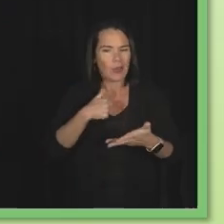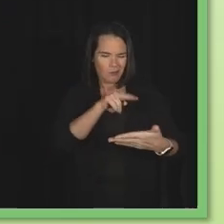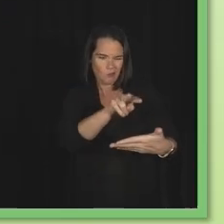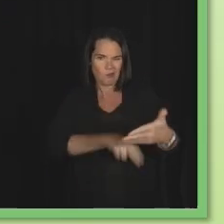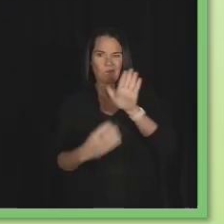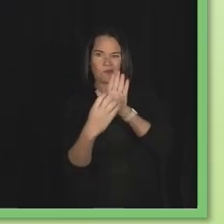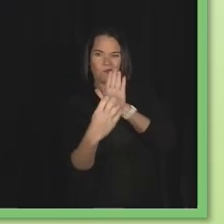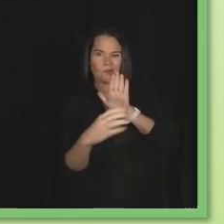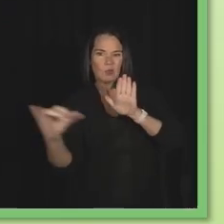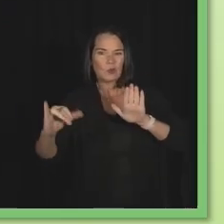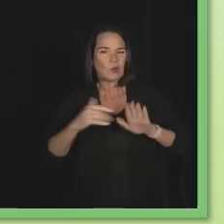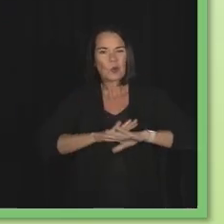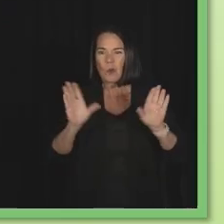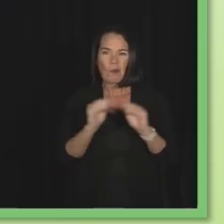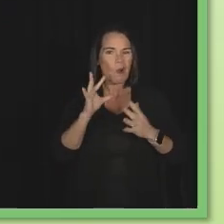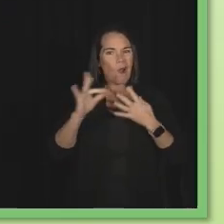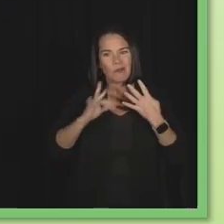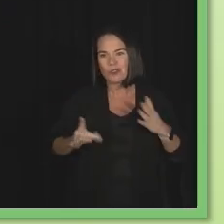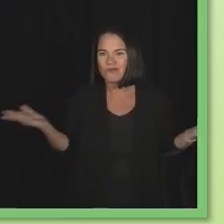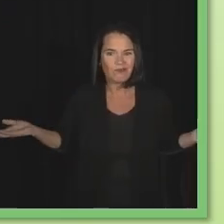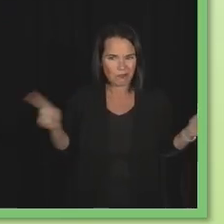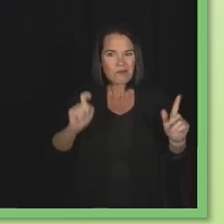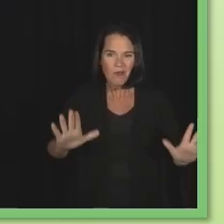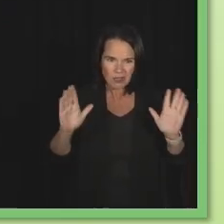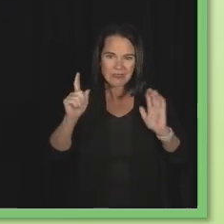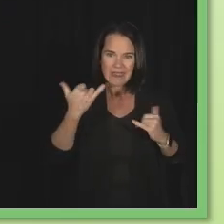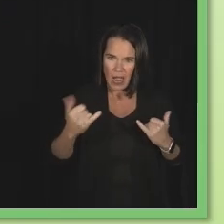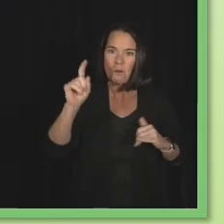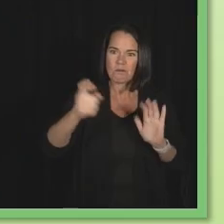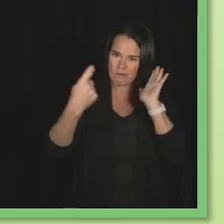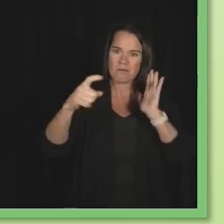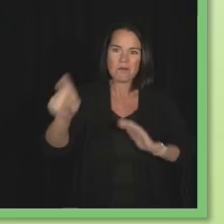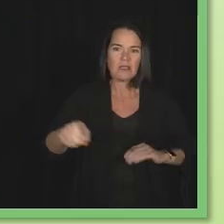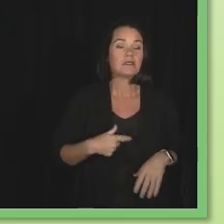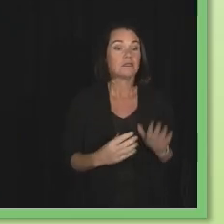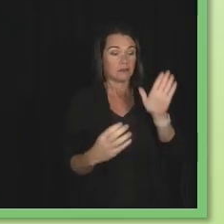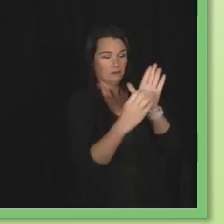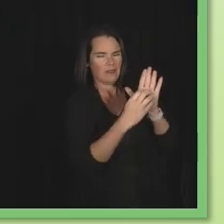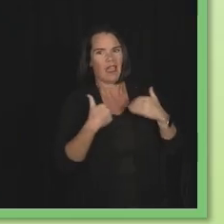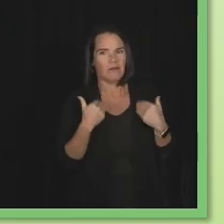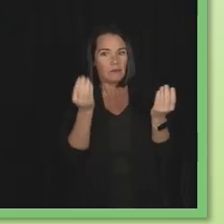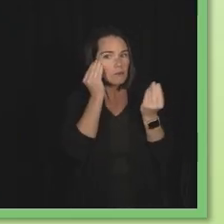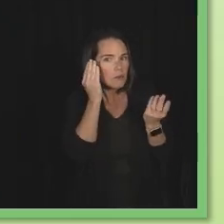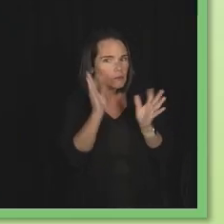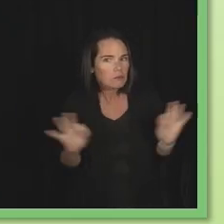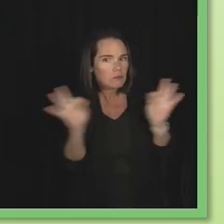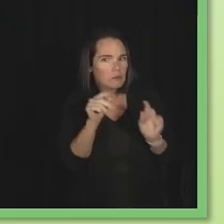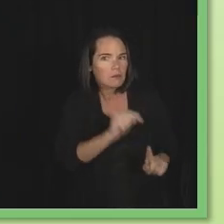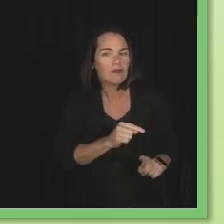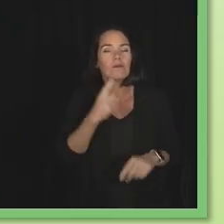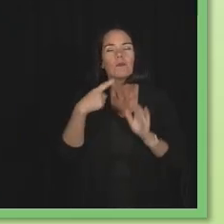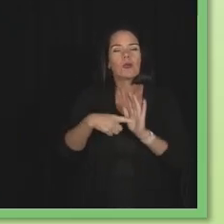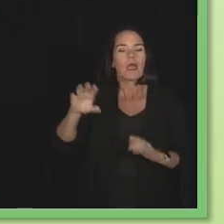body. We don't have a choice, as important information is there. So let me give you some example. LLM